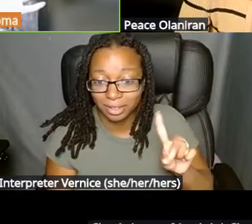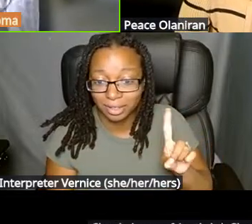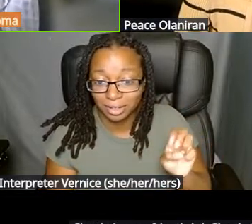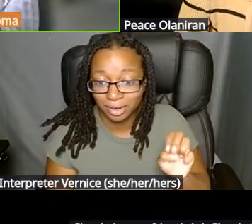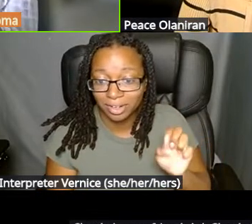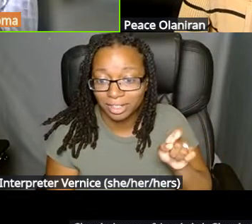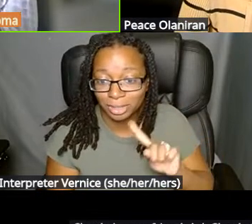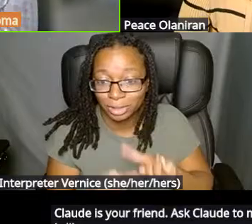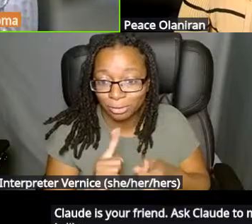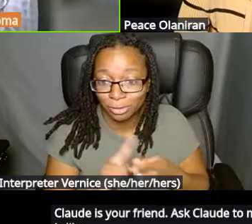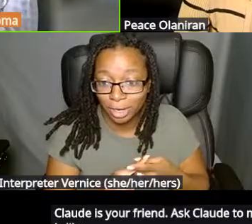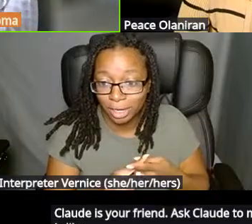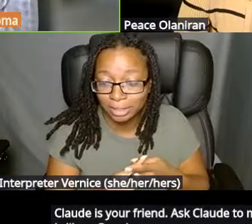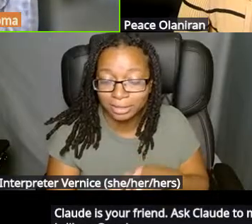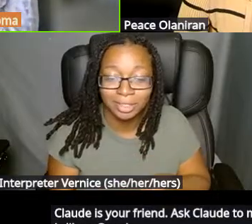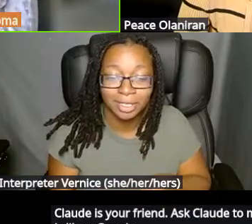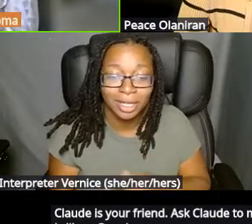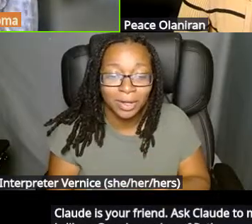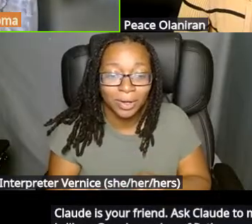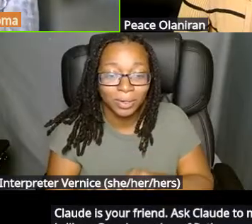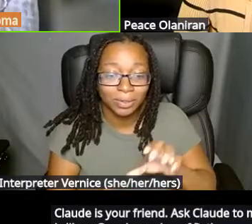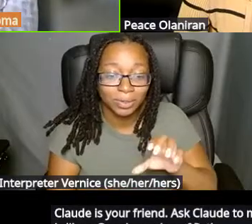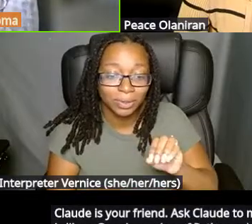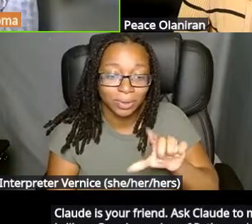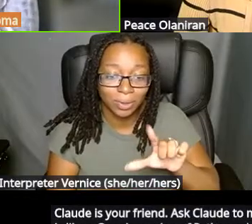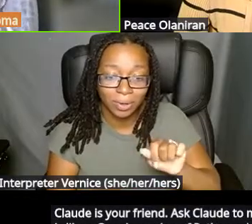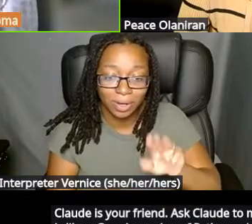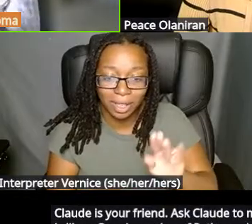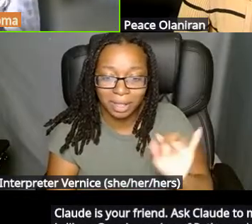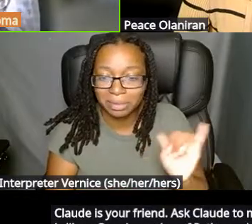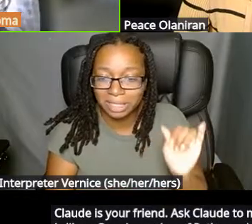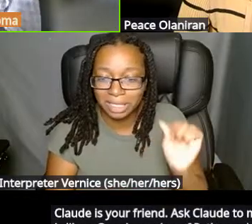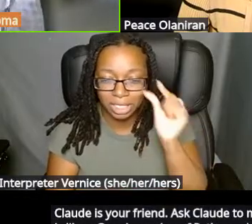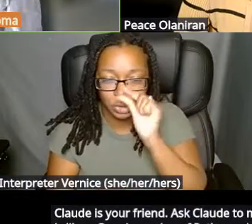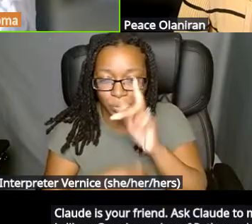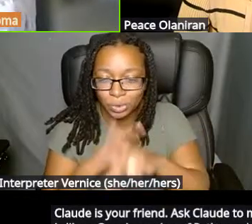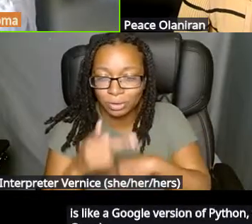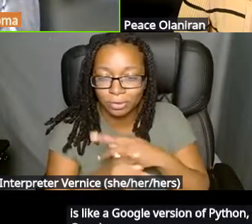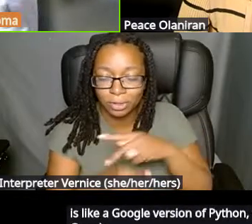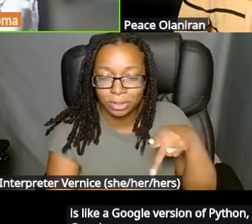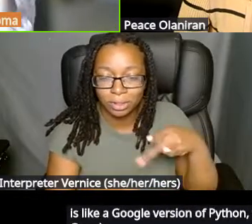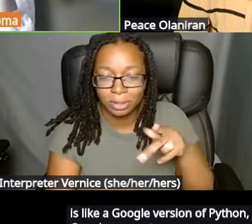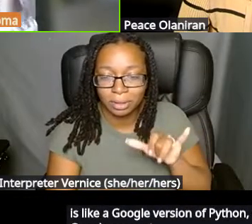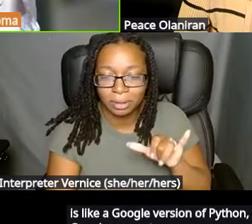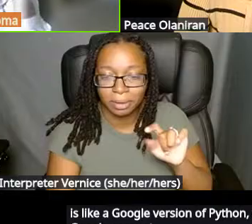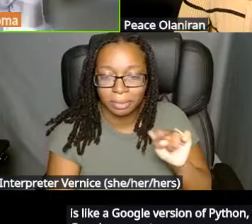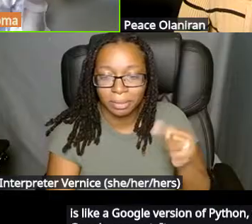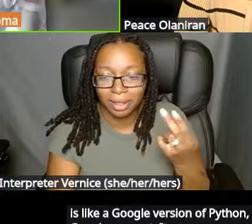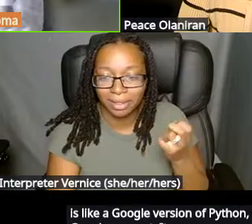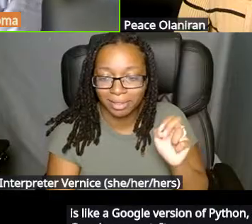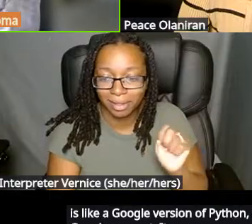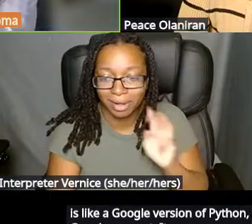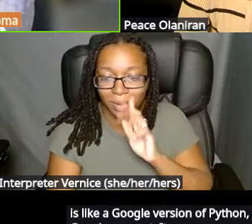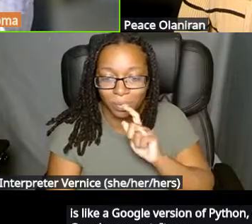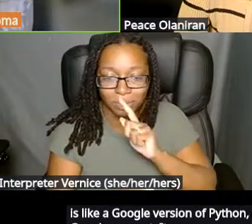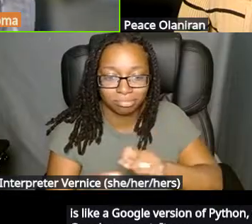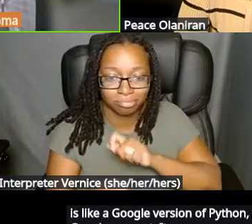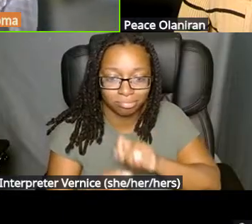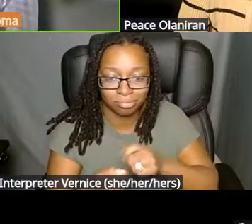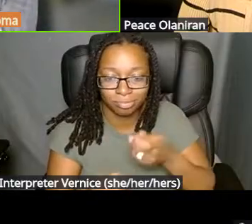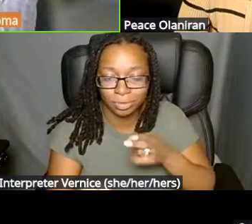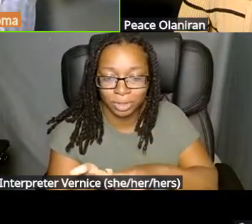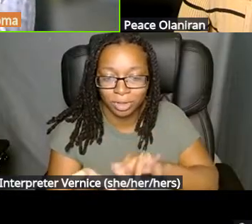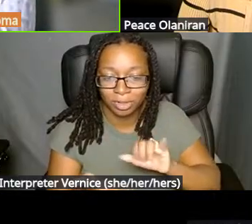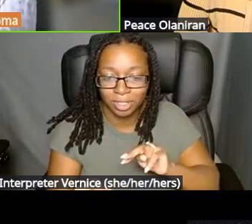is like a Google version of Python where you literally log in with like your Google account. It says copy paste what you've done